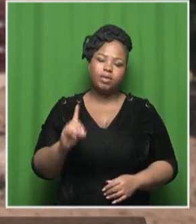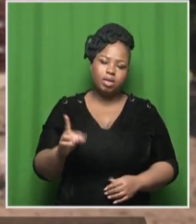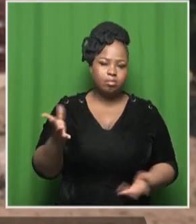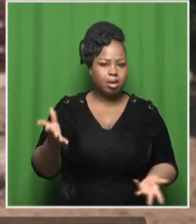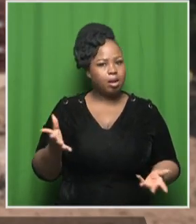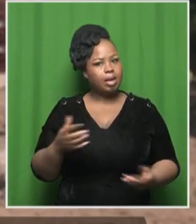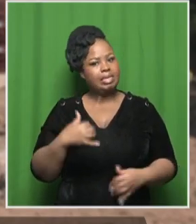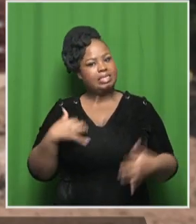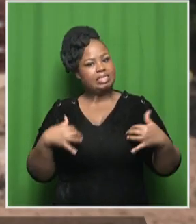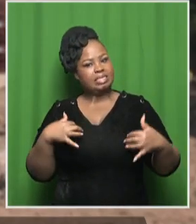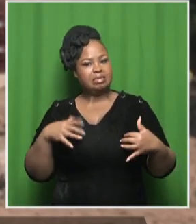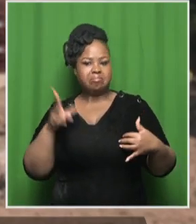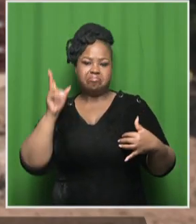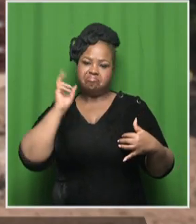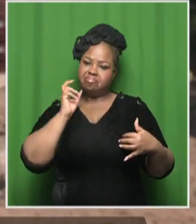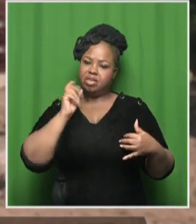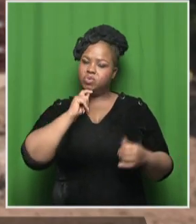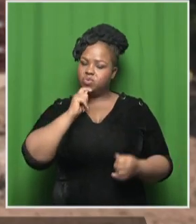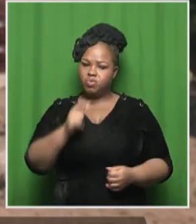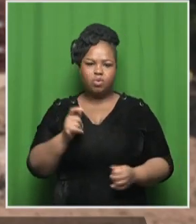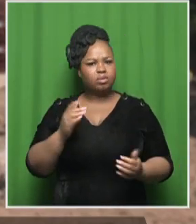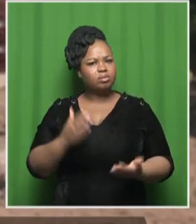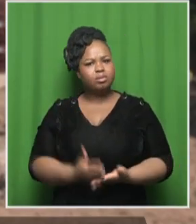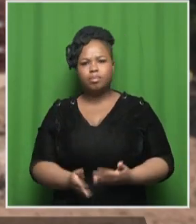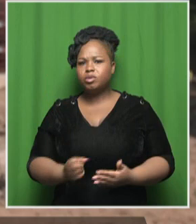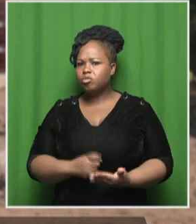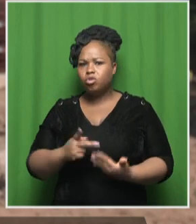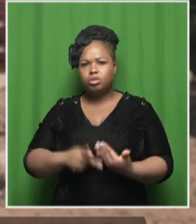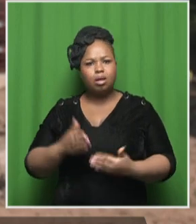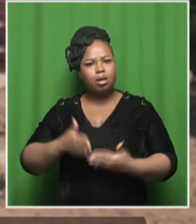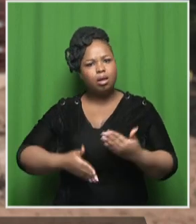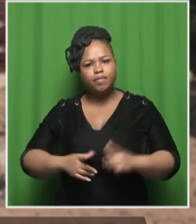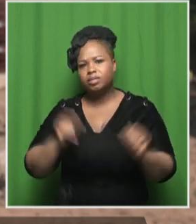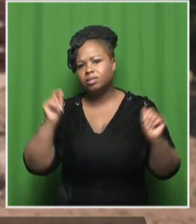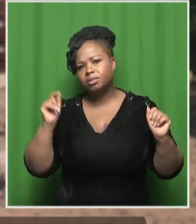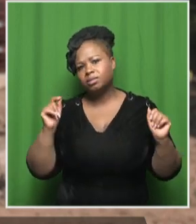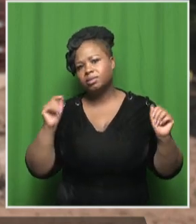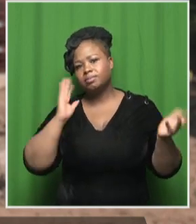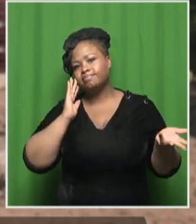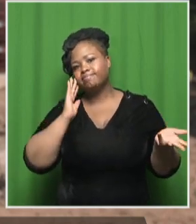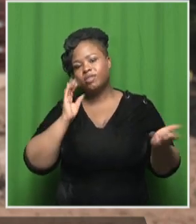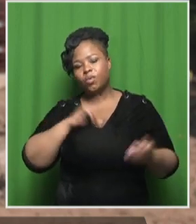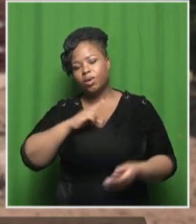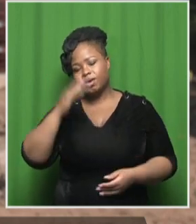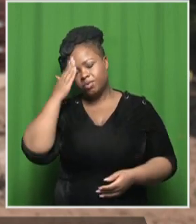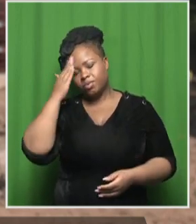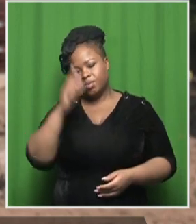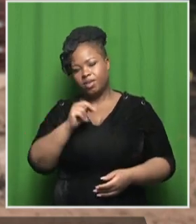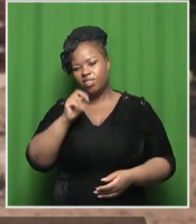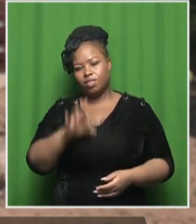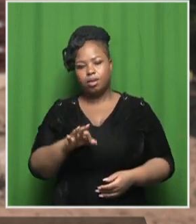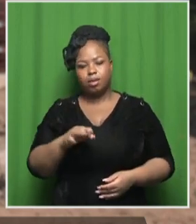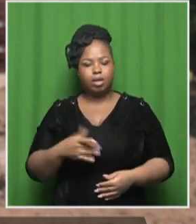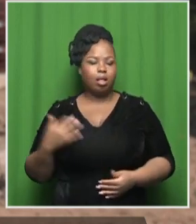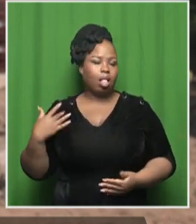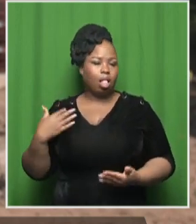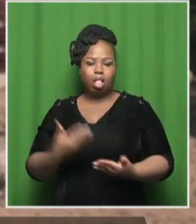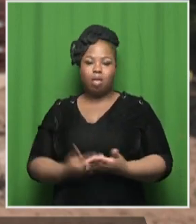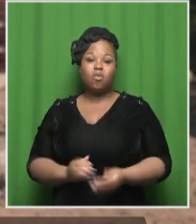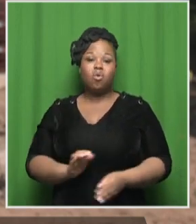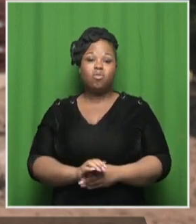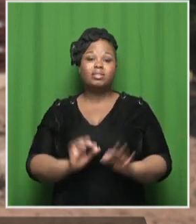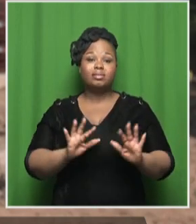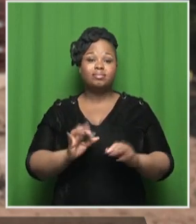are going to be thrilled to hear when exactly some of these projects are going to be completed. We know that the N3, there's been work on it for over